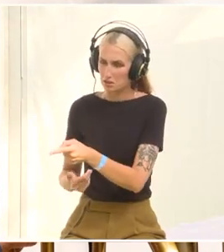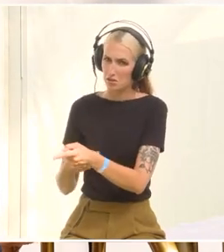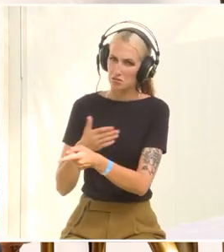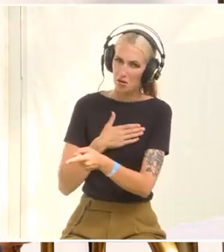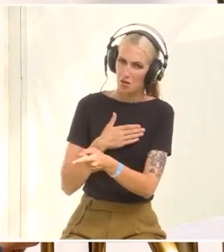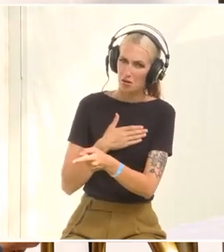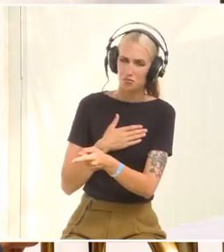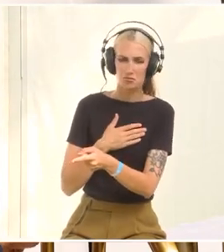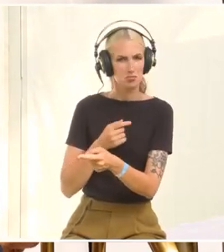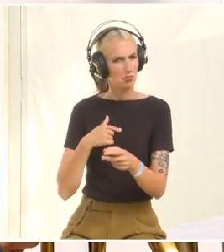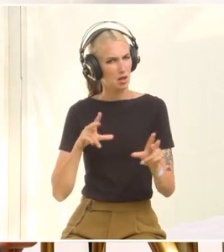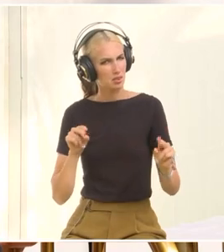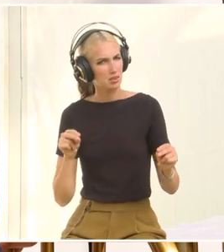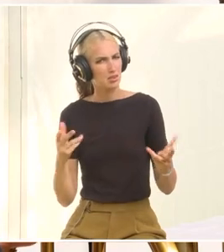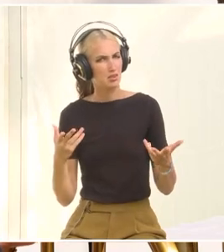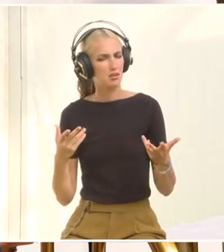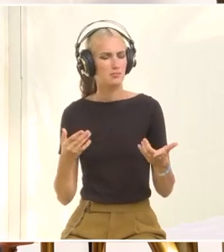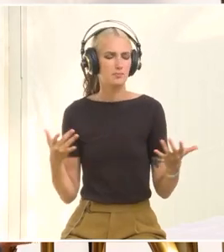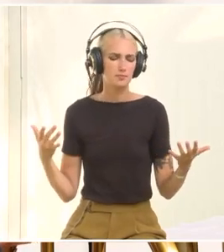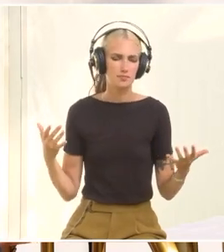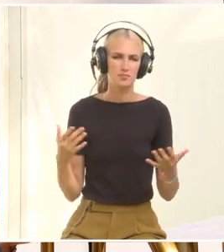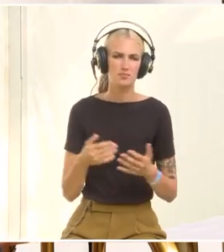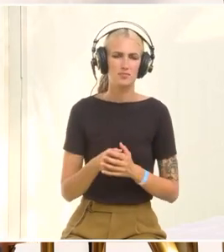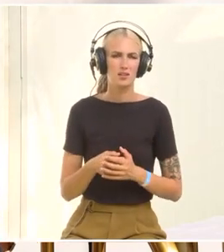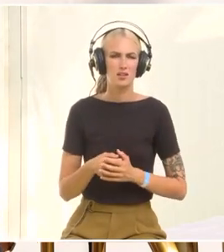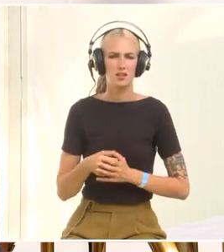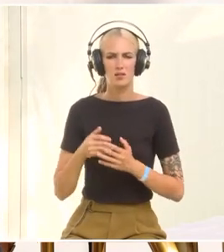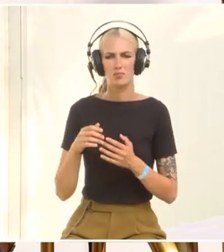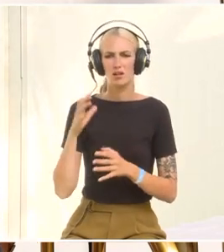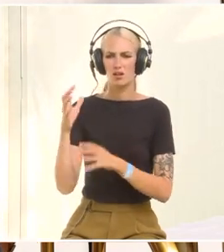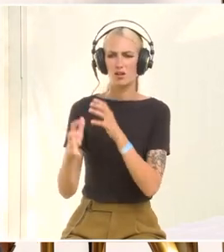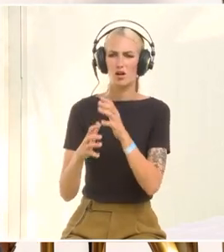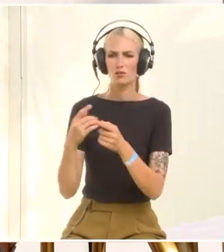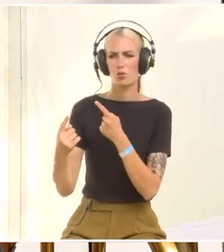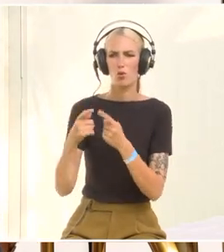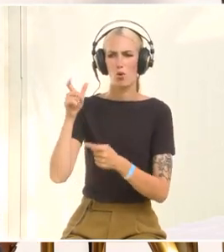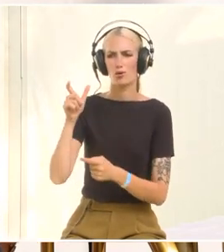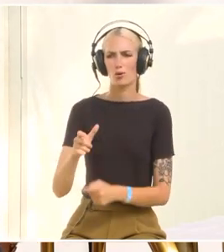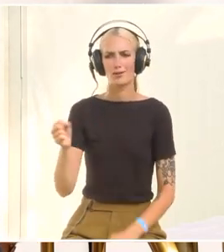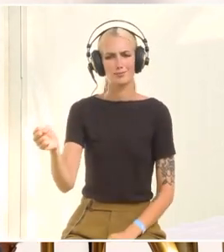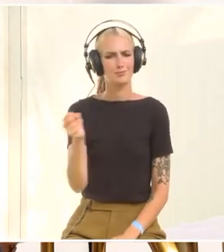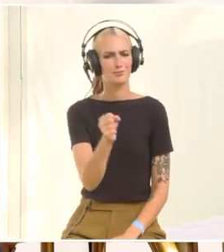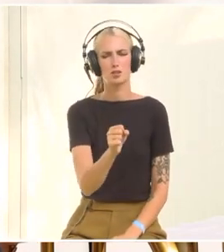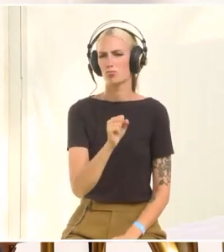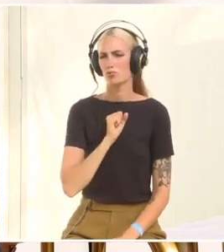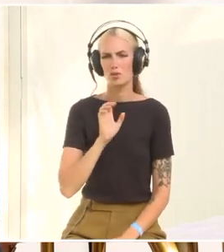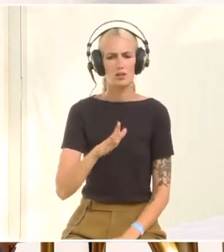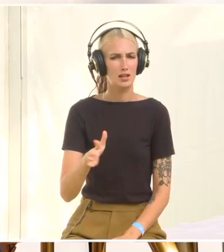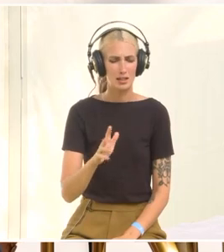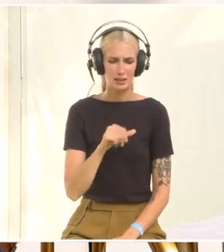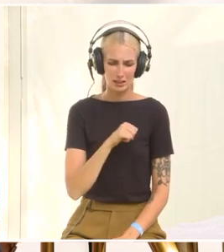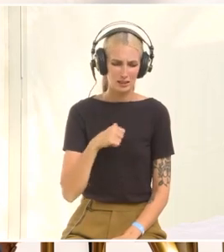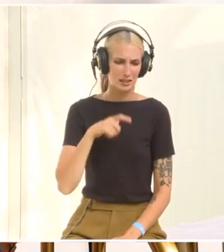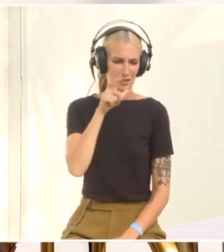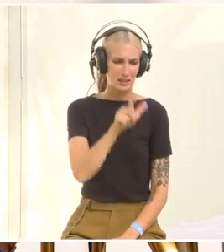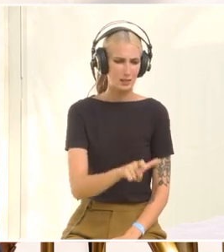So in that sense, you know, it is not something that you have to hire an international consultant to tell that. You just go to people and ask, what do